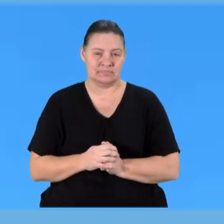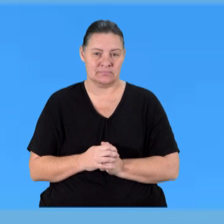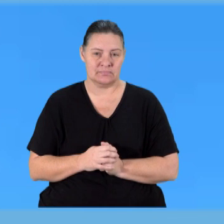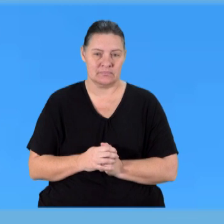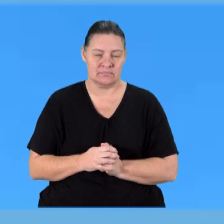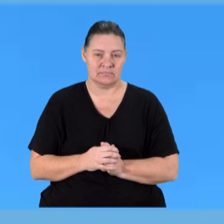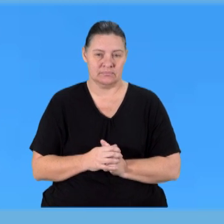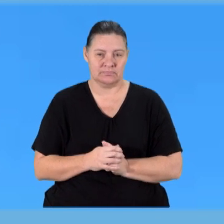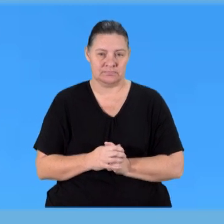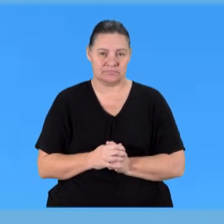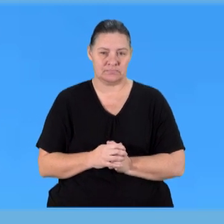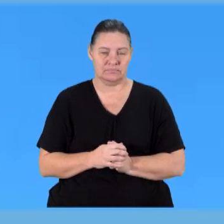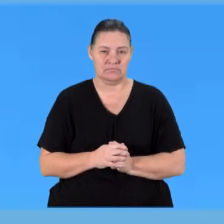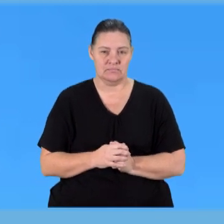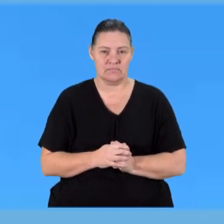surface.